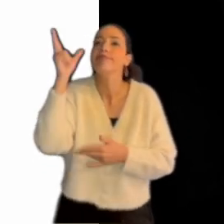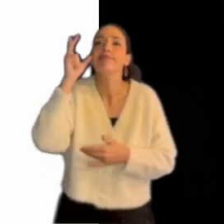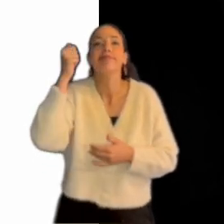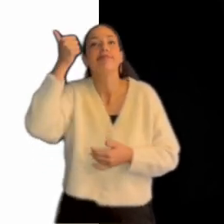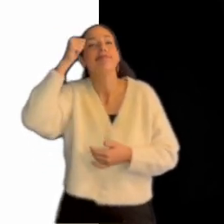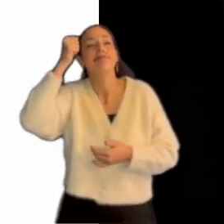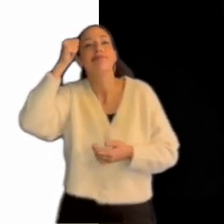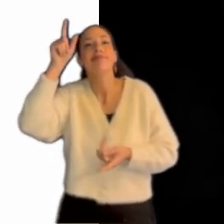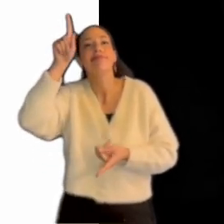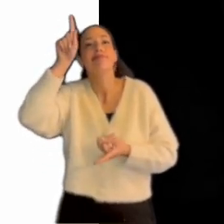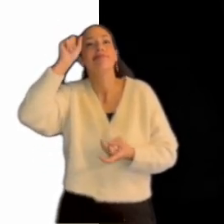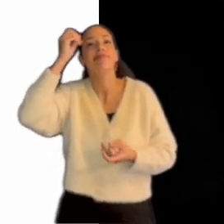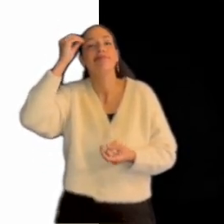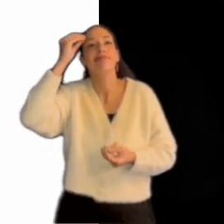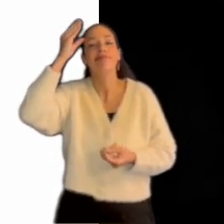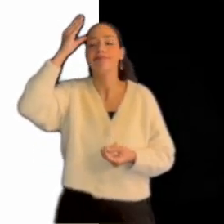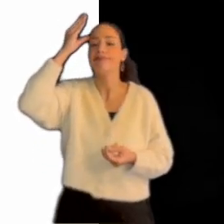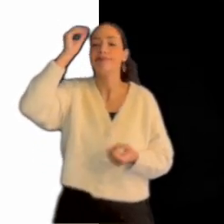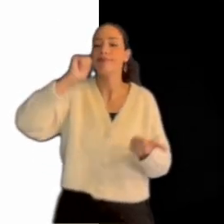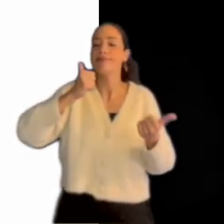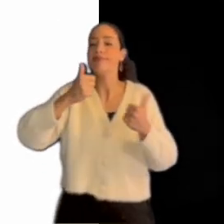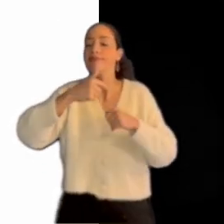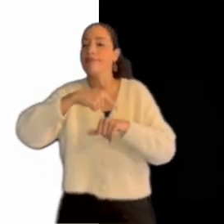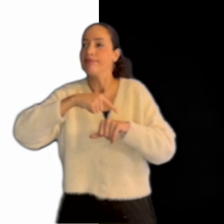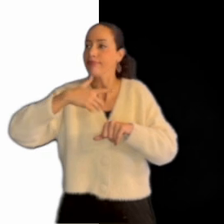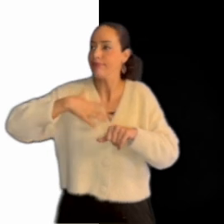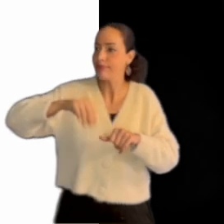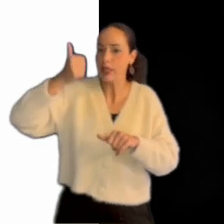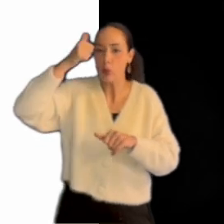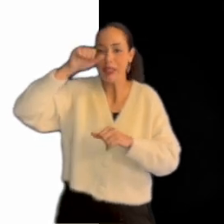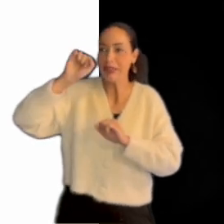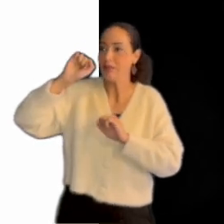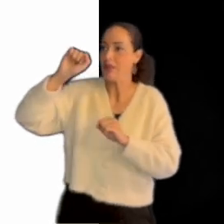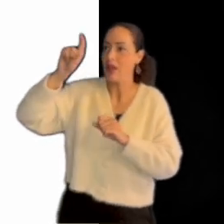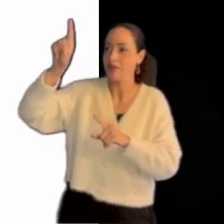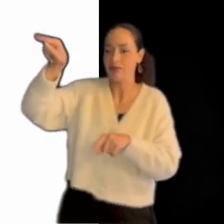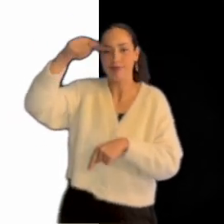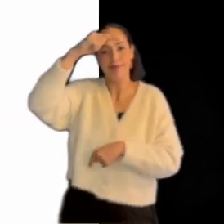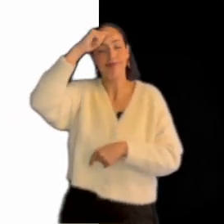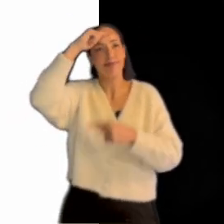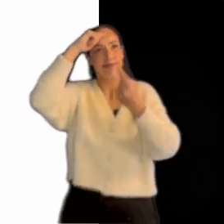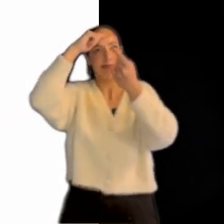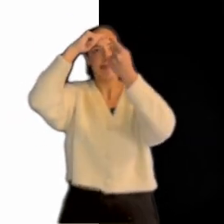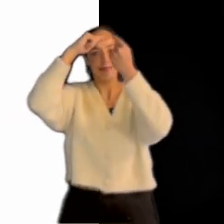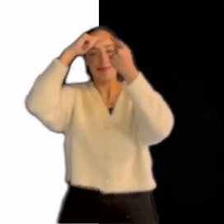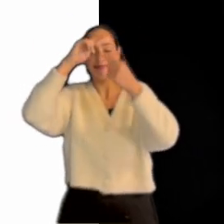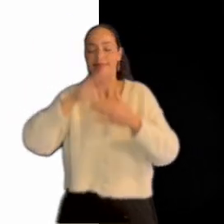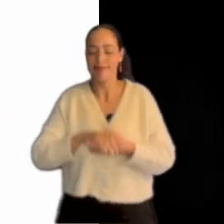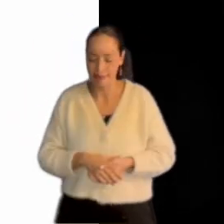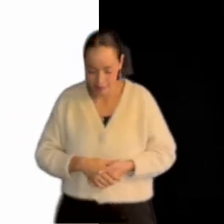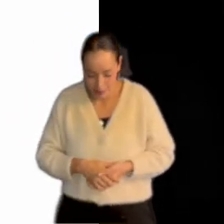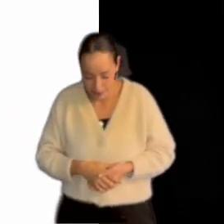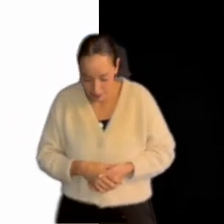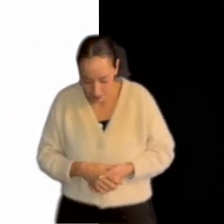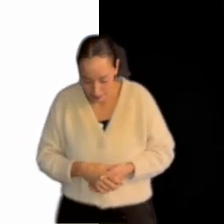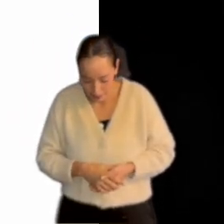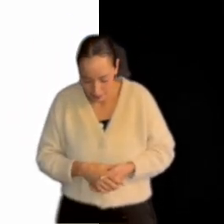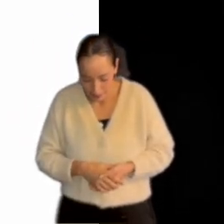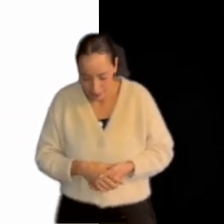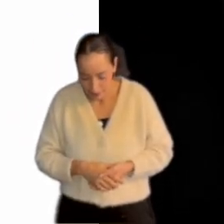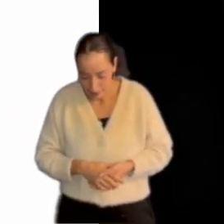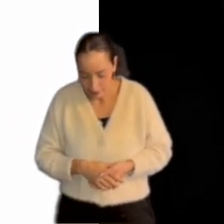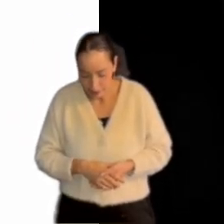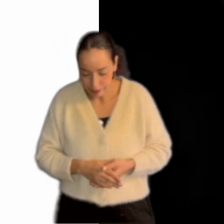practice, it is right there waiting to be released. Since this discovery, I have begun to share recommendations for books and other pieces of